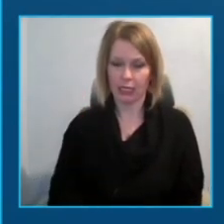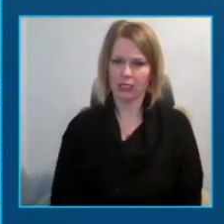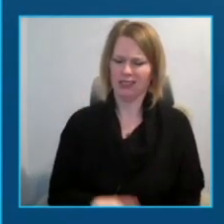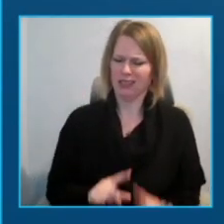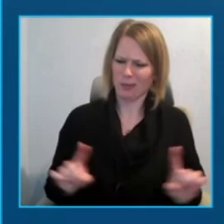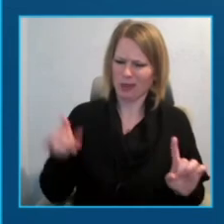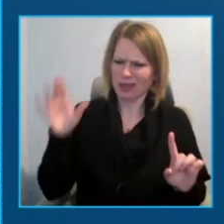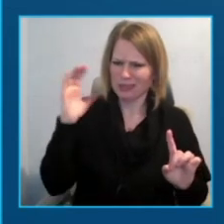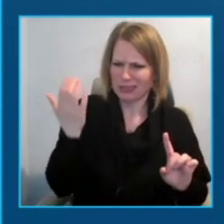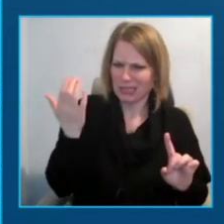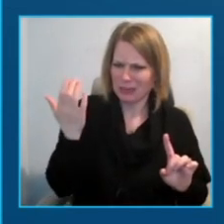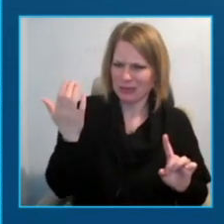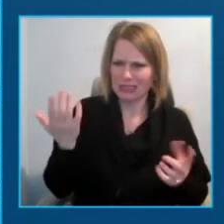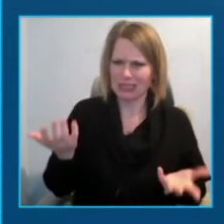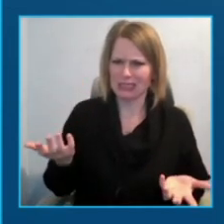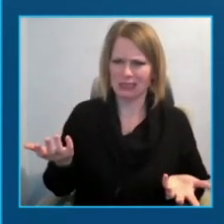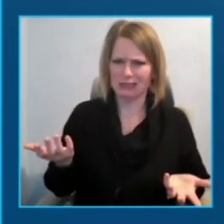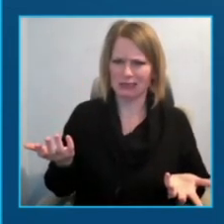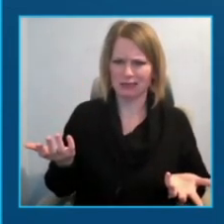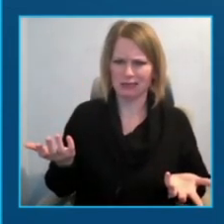that